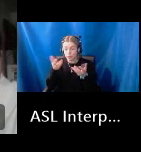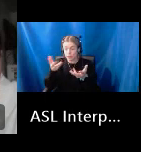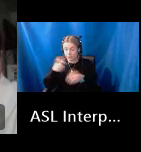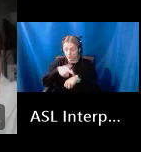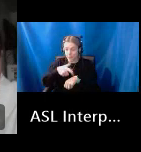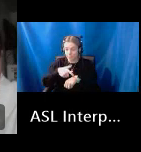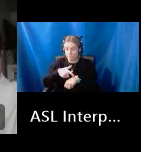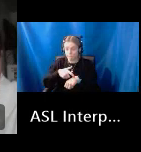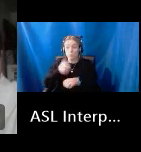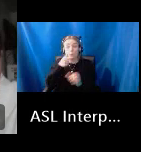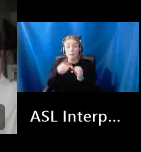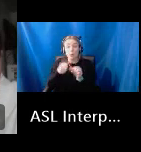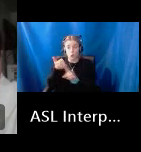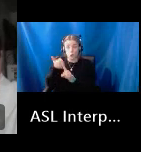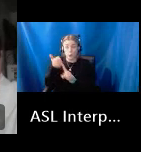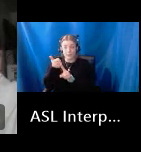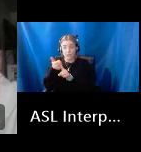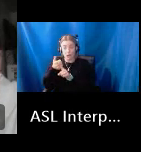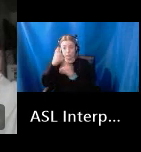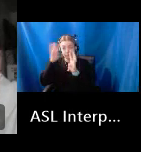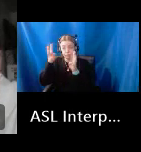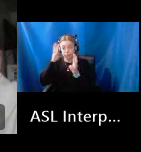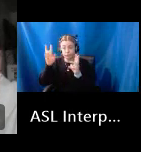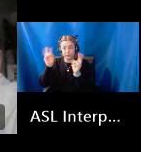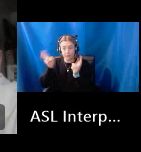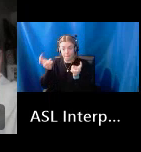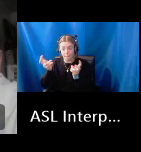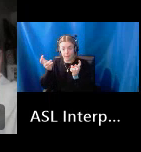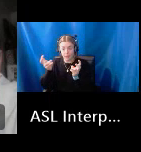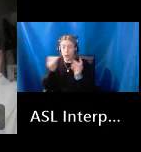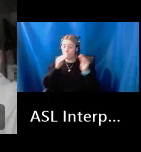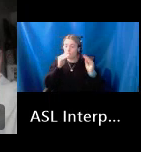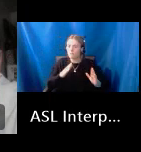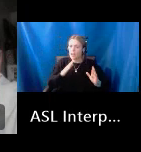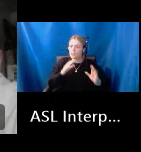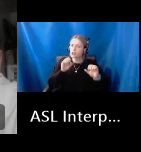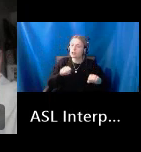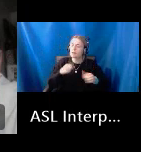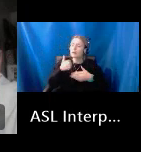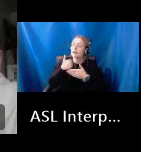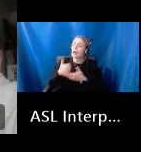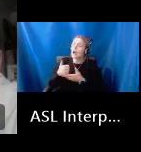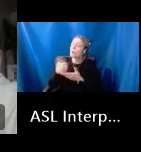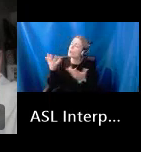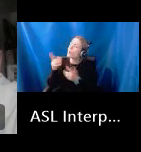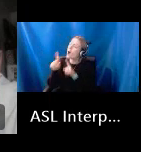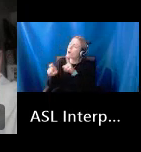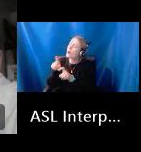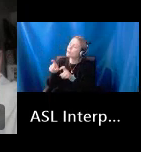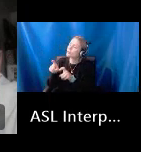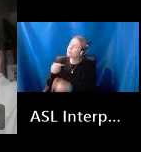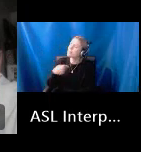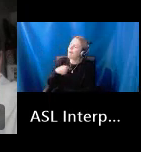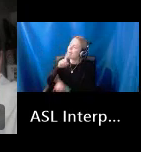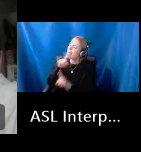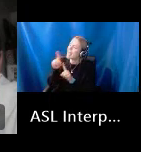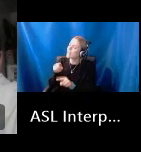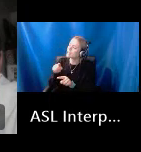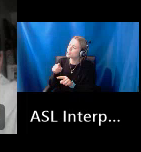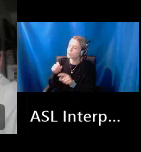You're the one that's coming up with that. I'm the one that can help you think through your research questions. Okay?